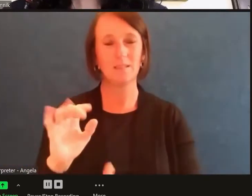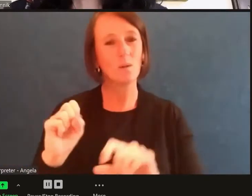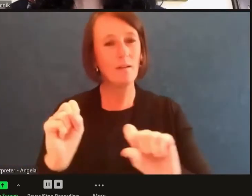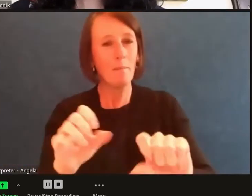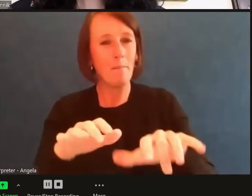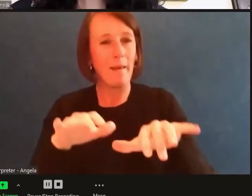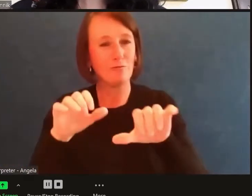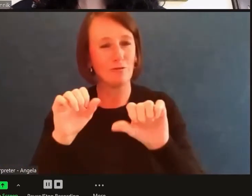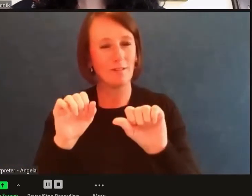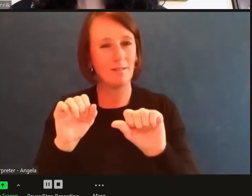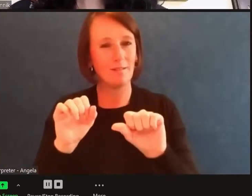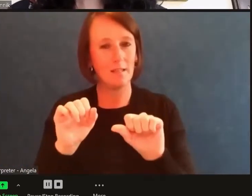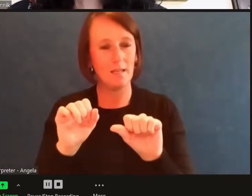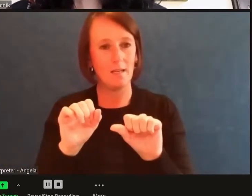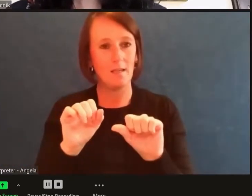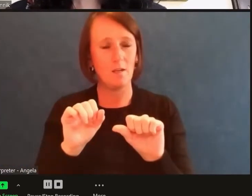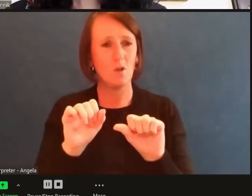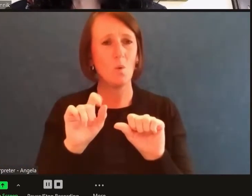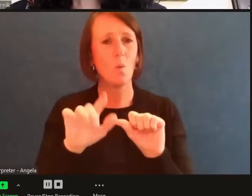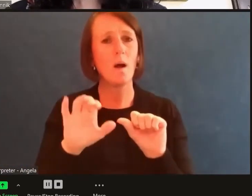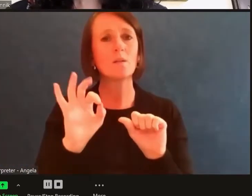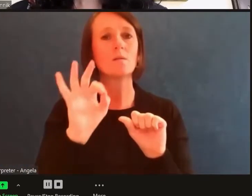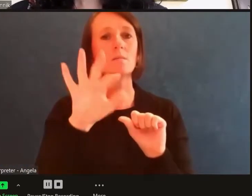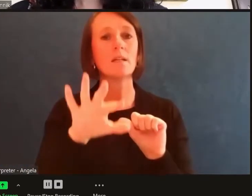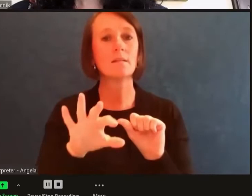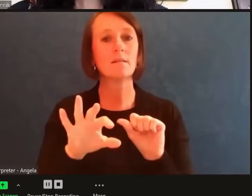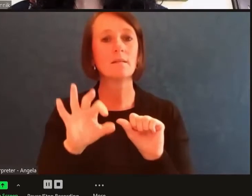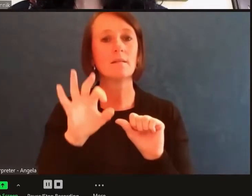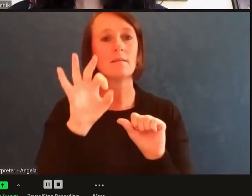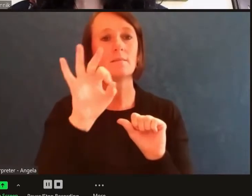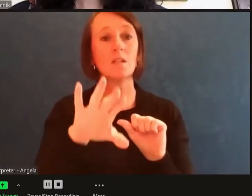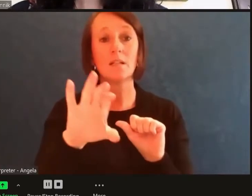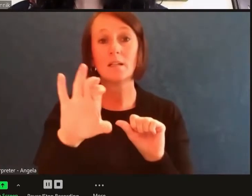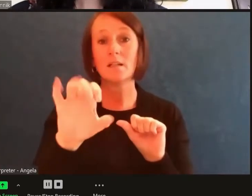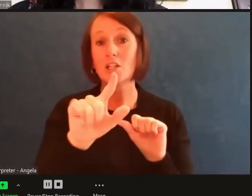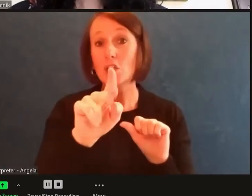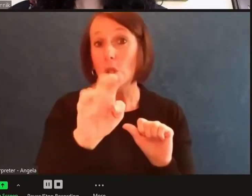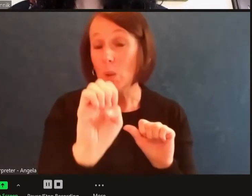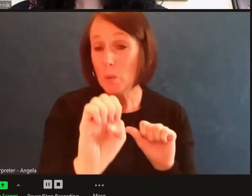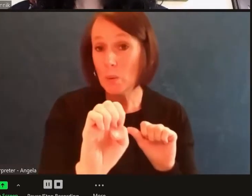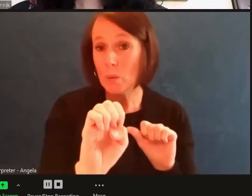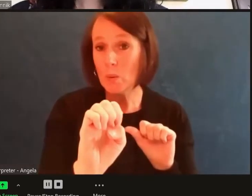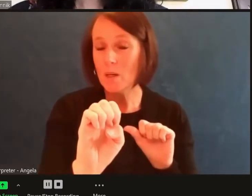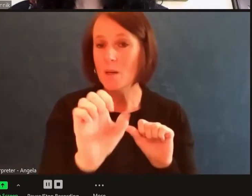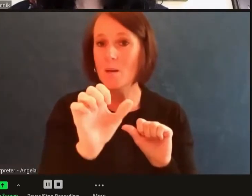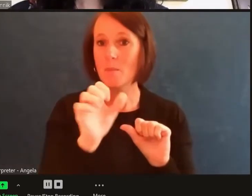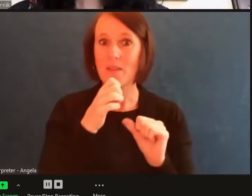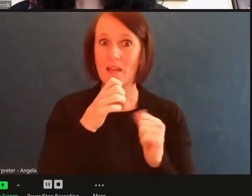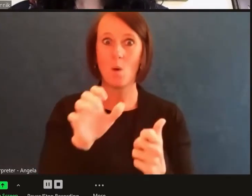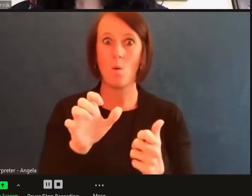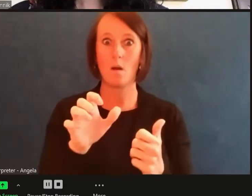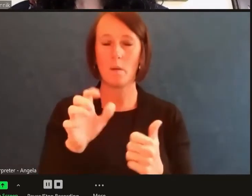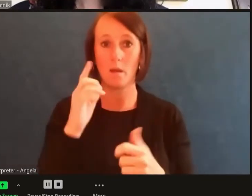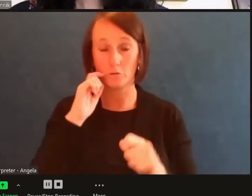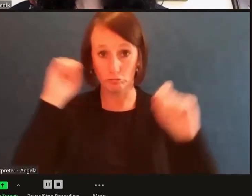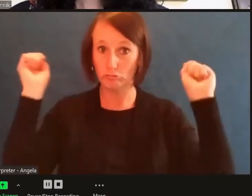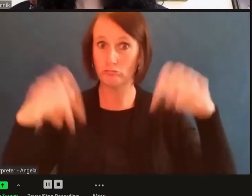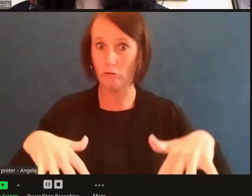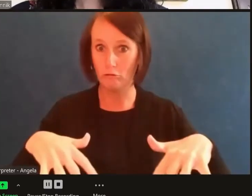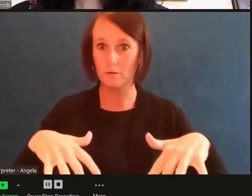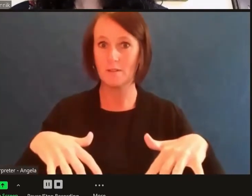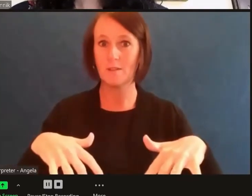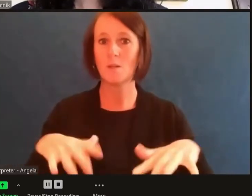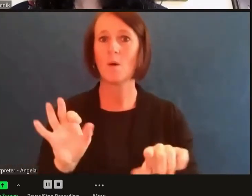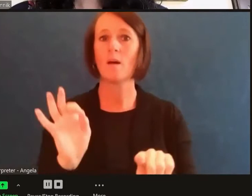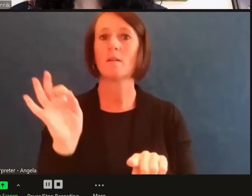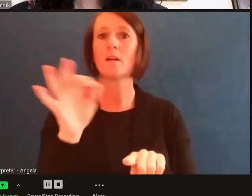them to have some clues, but you don't want them to see it coming, or it's like a train coming down the tracks at you. So I look at the foreshadowing in